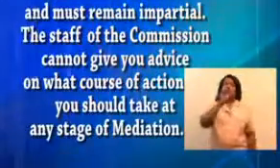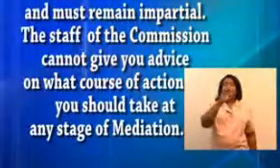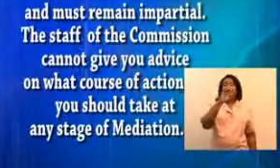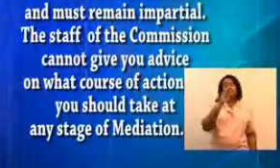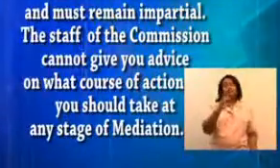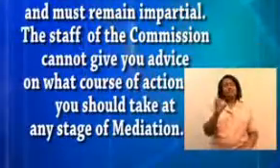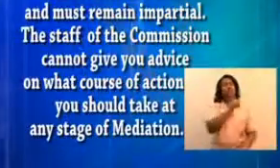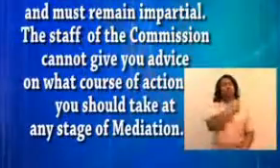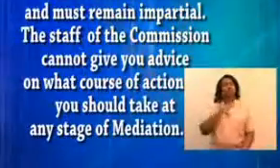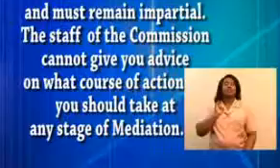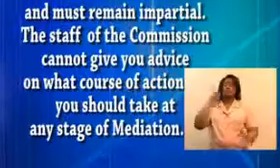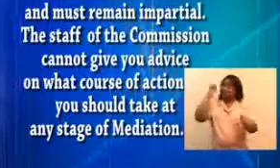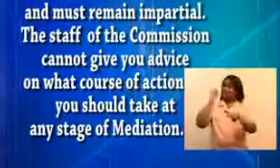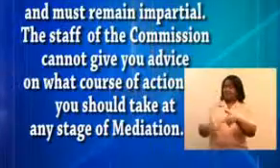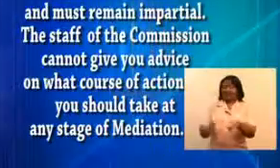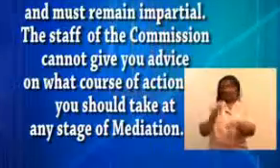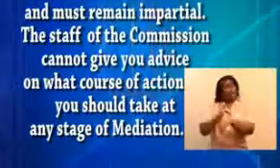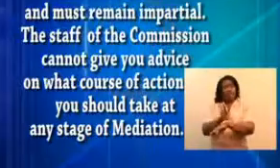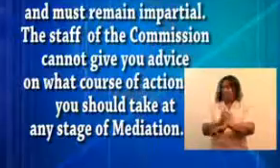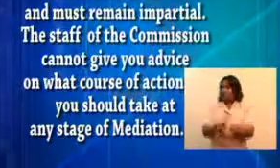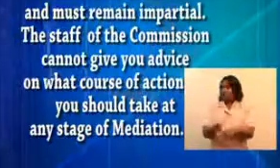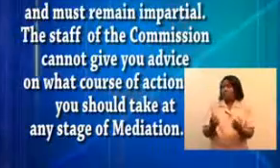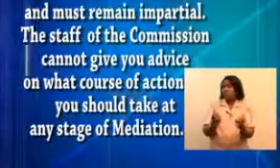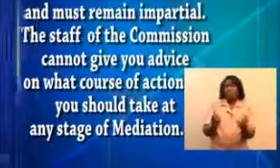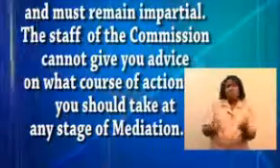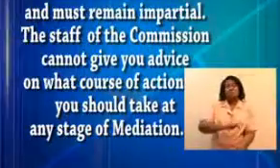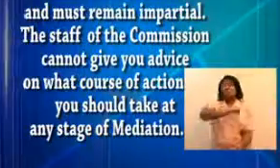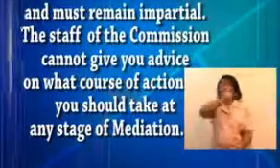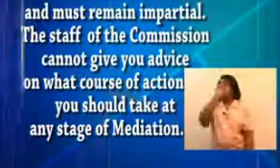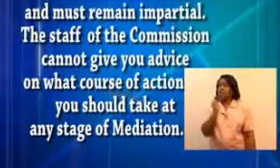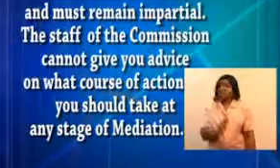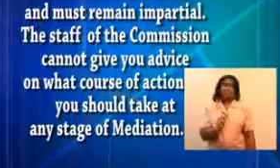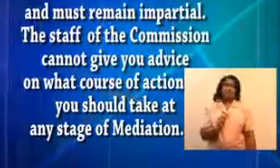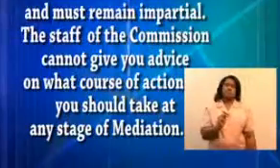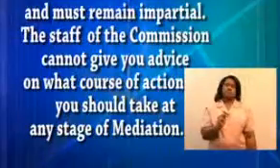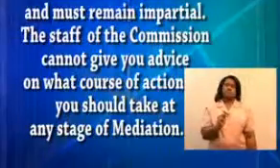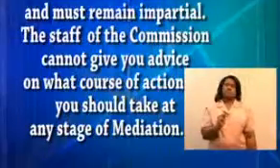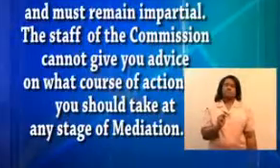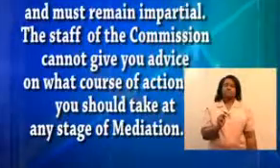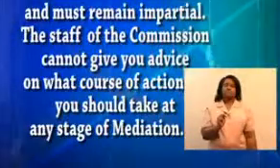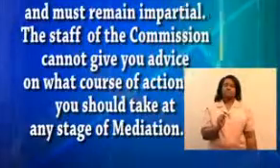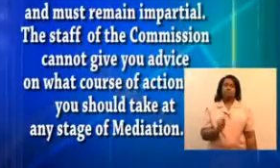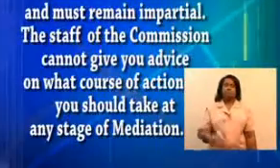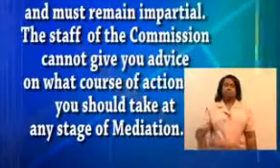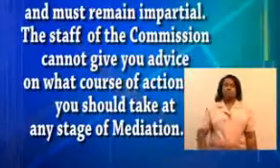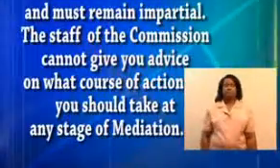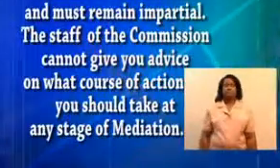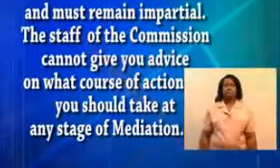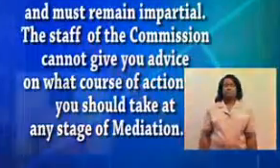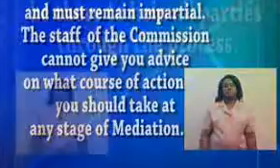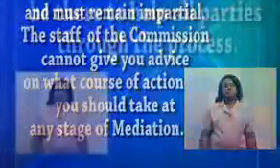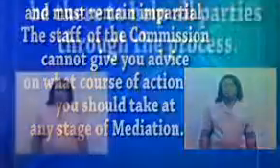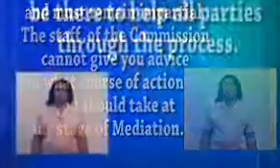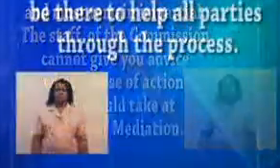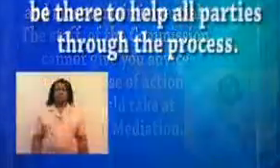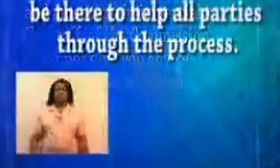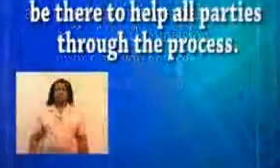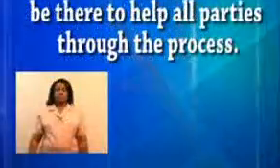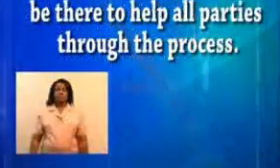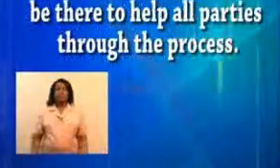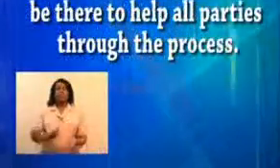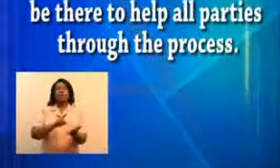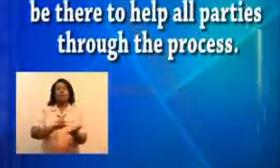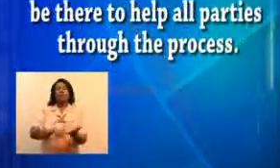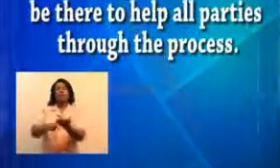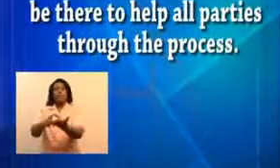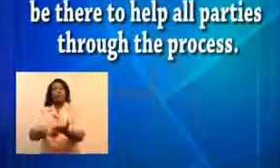of the Commission cannot give you advice on what course of action you should take at any stage of mediation. However,